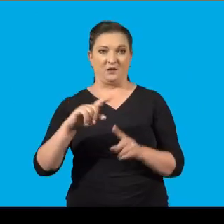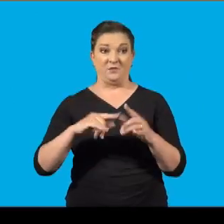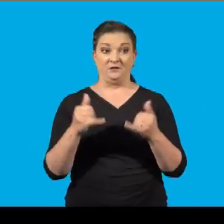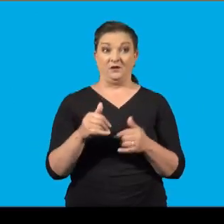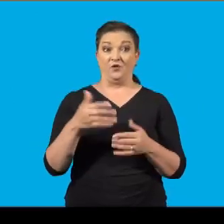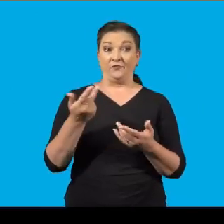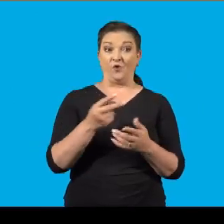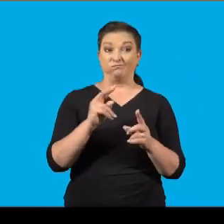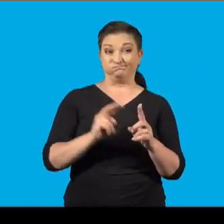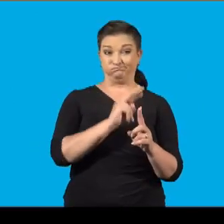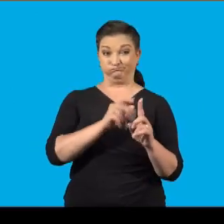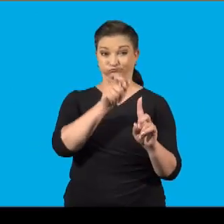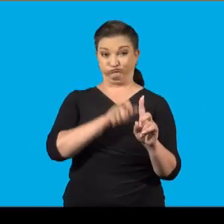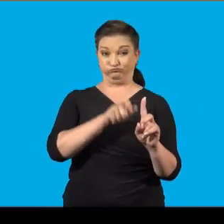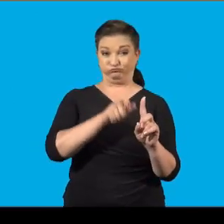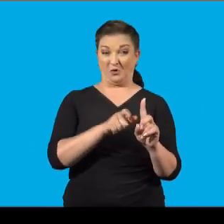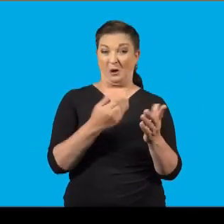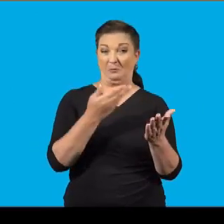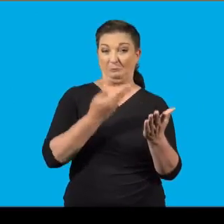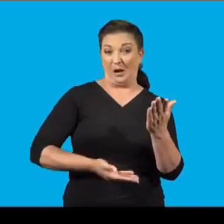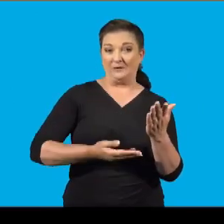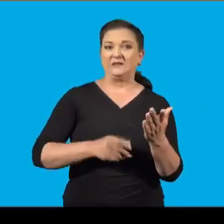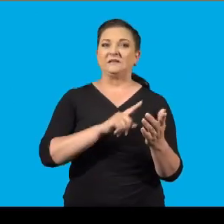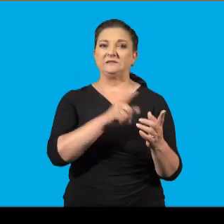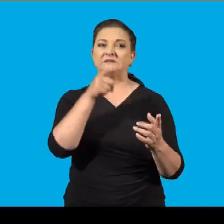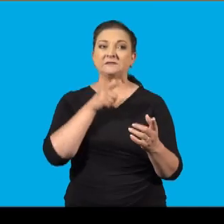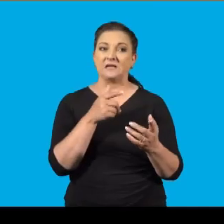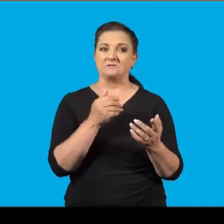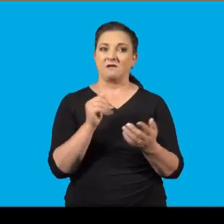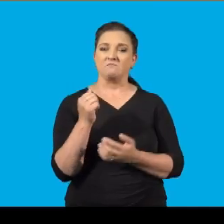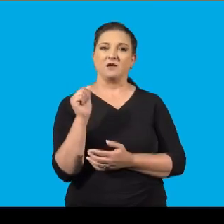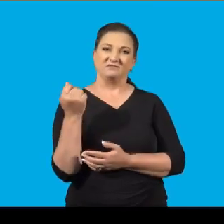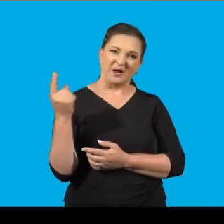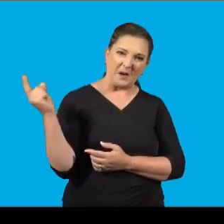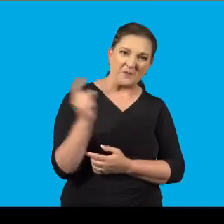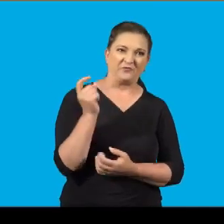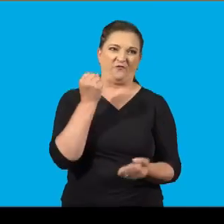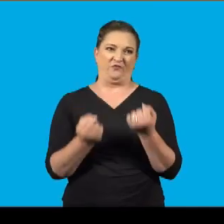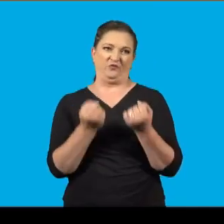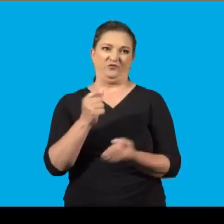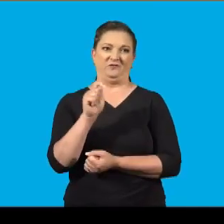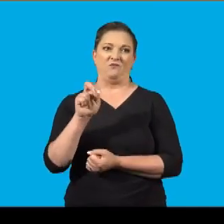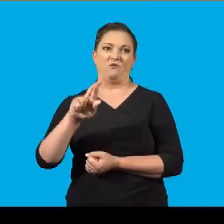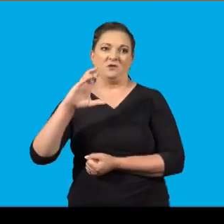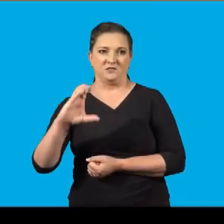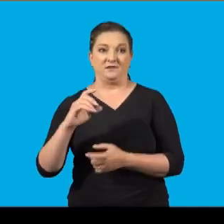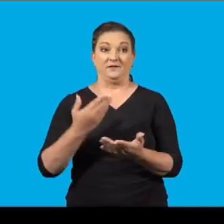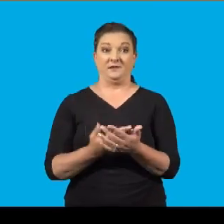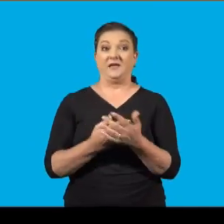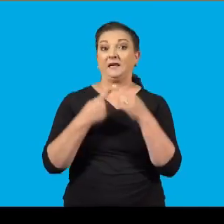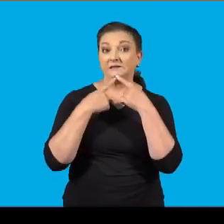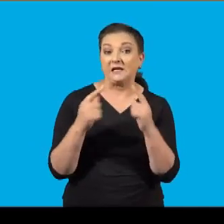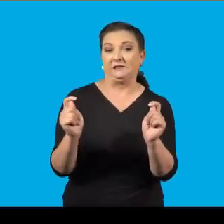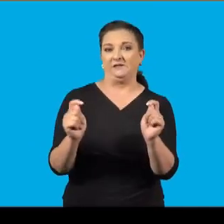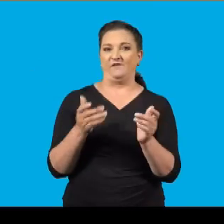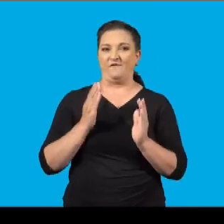the TRC and testify about human rights abuses that were committed between 1960 and